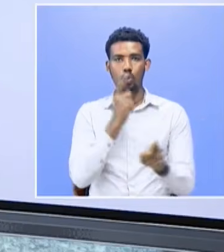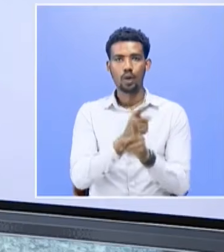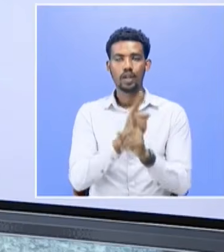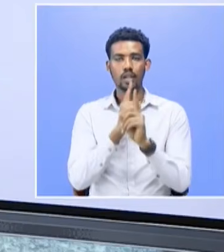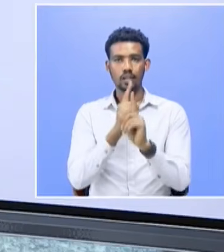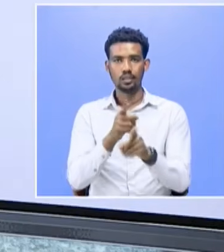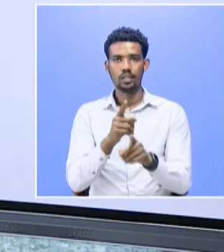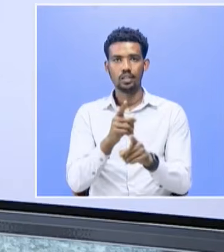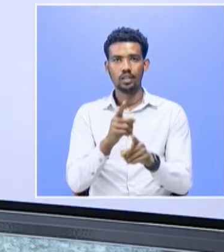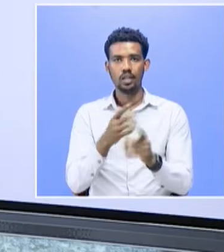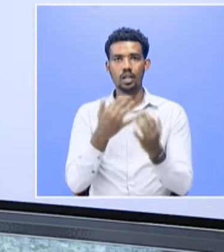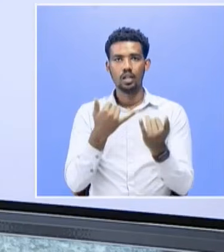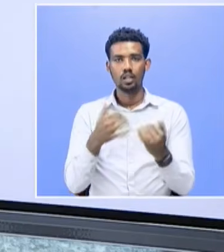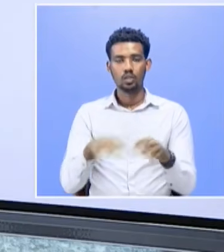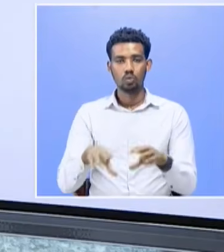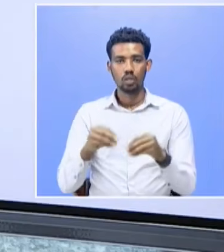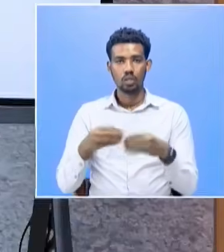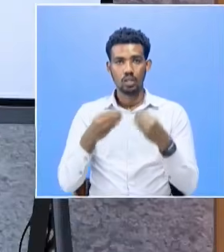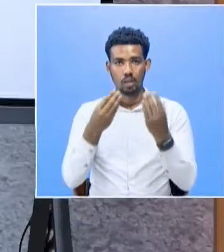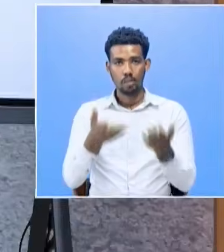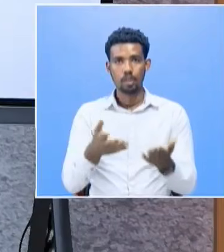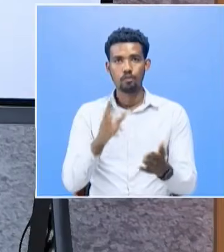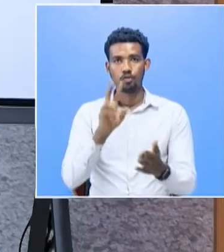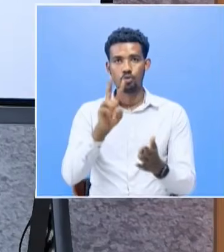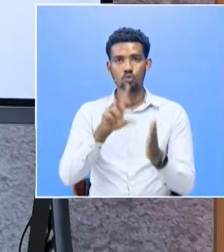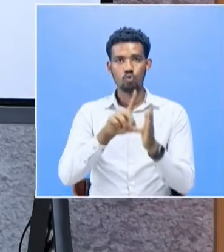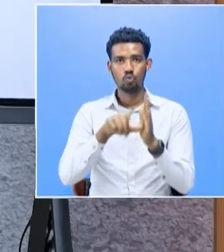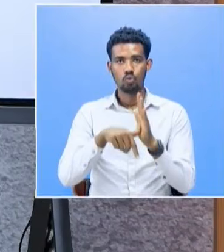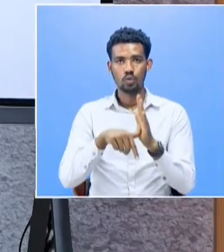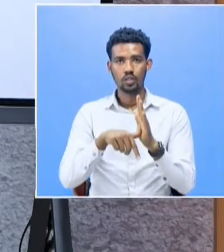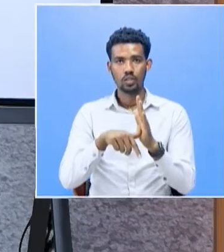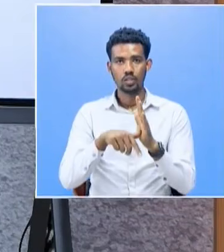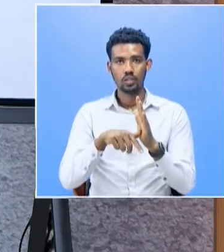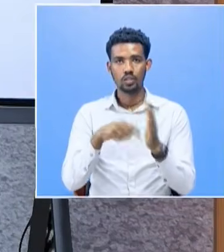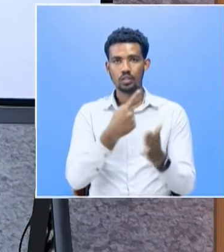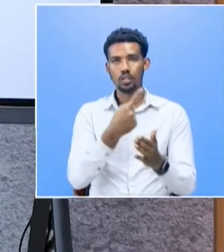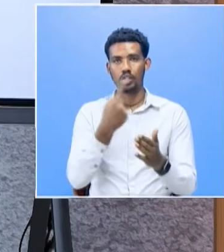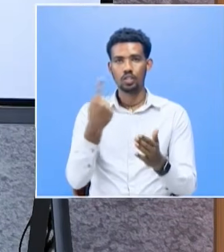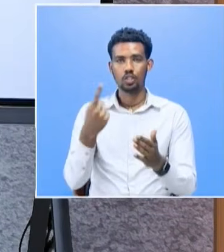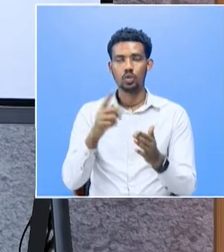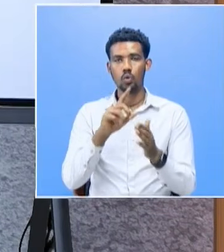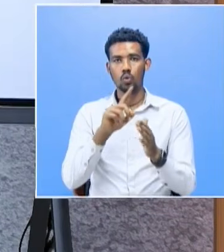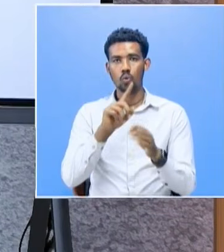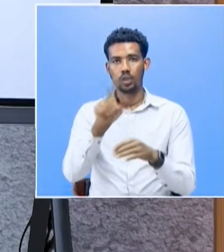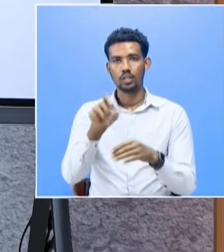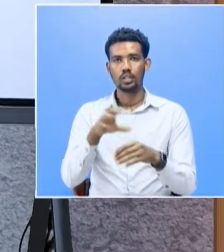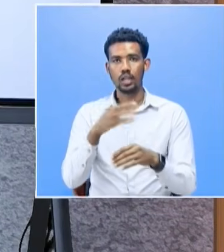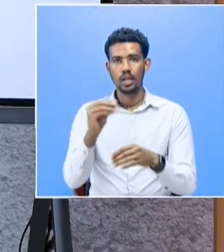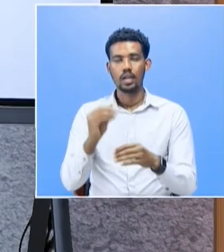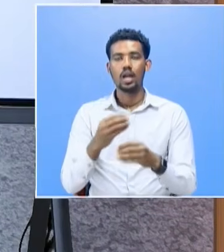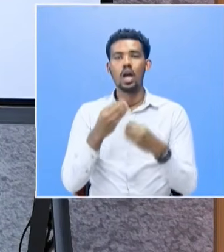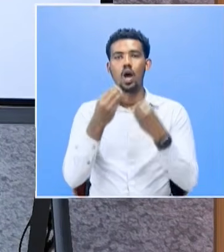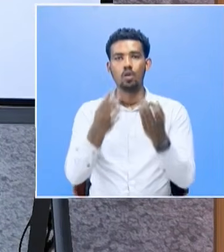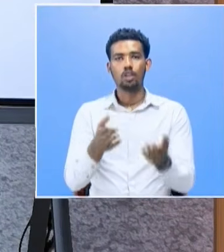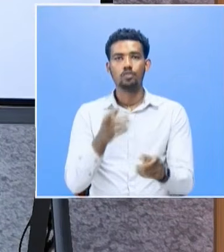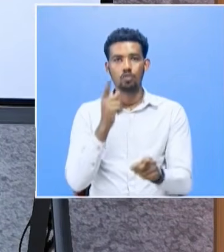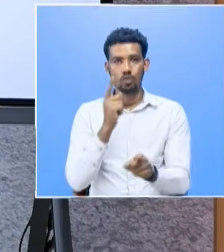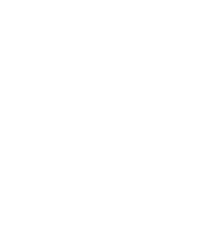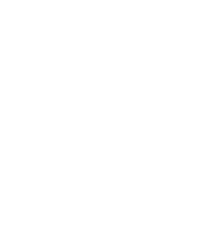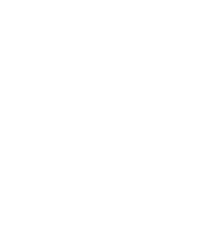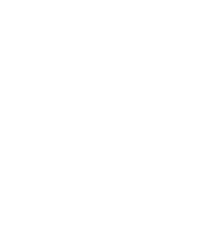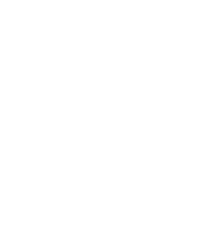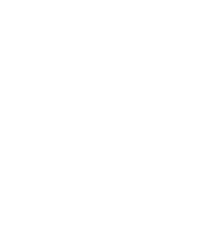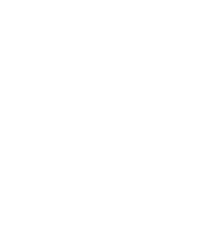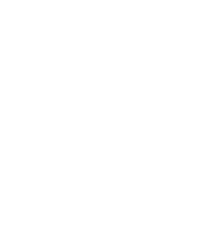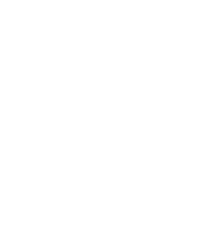here. Students, let me give you 2 minutes for each questions and I'll give you the correct answer and we will practice together.